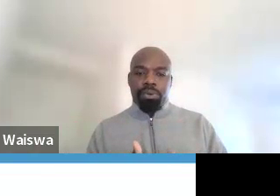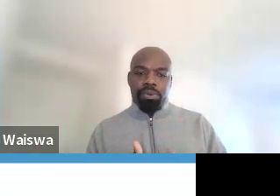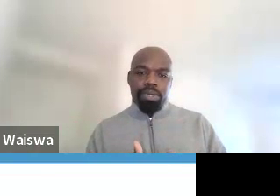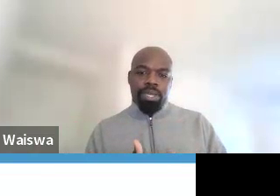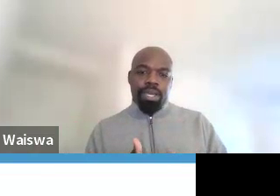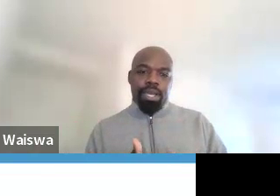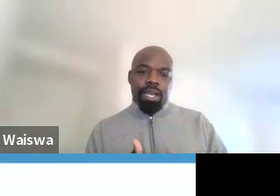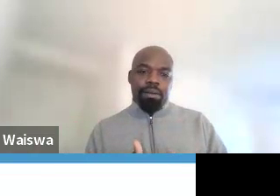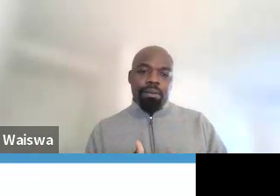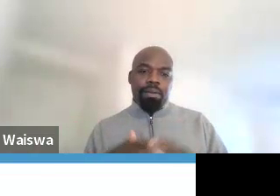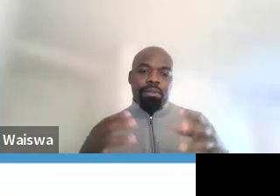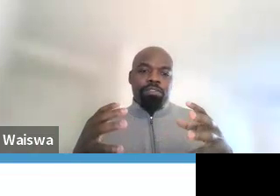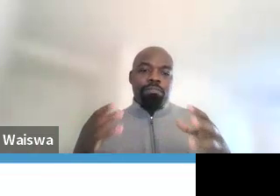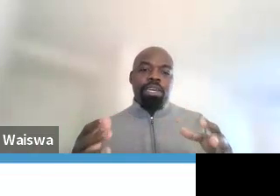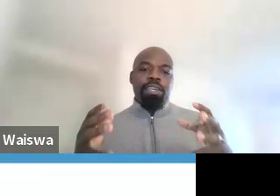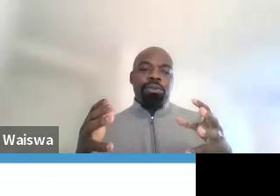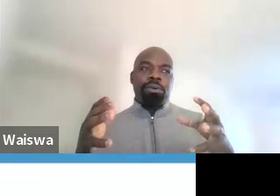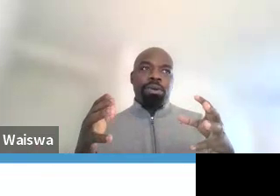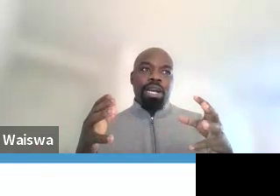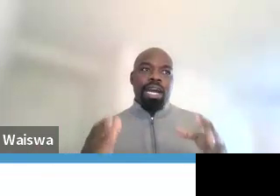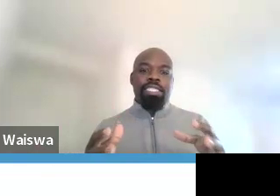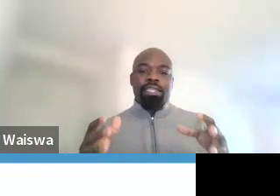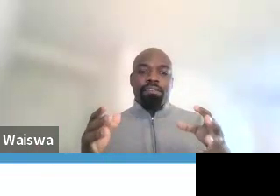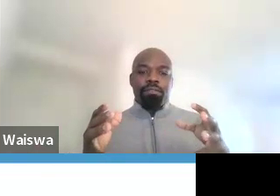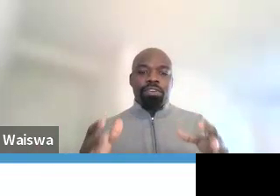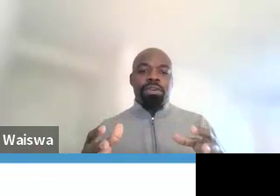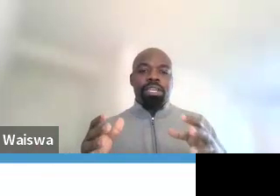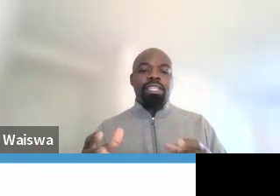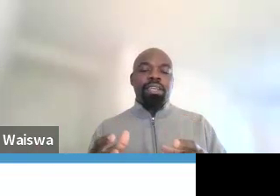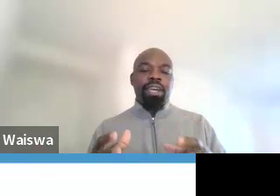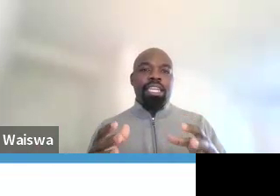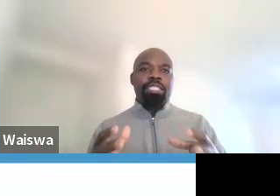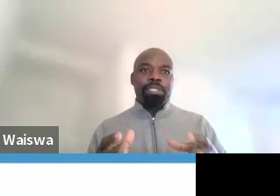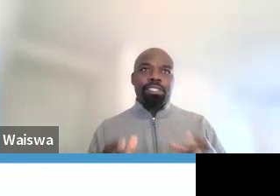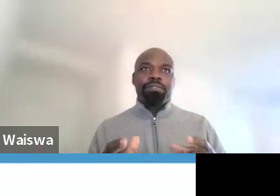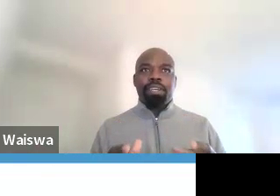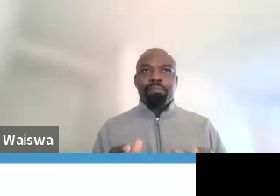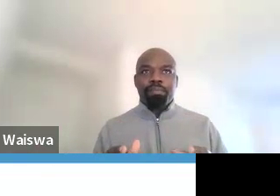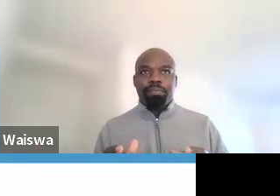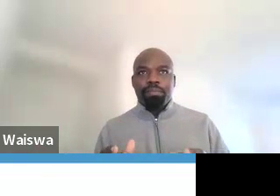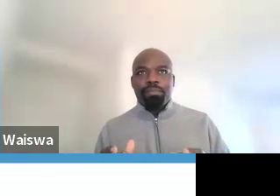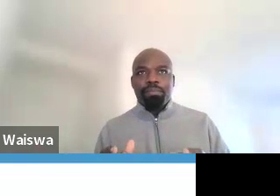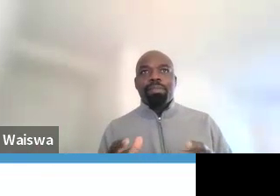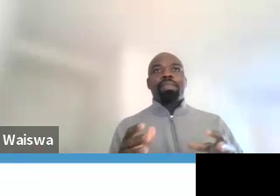do? You have to make your ask very clear and specific.